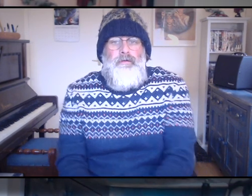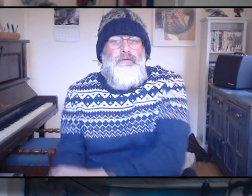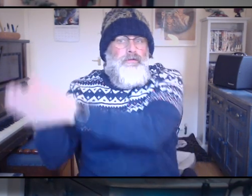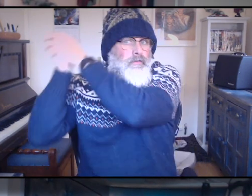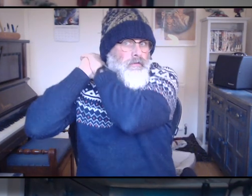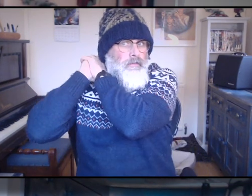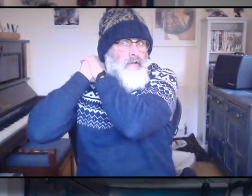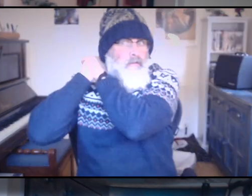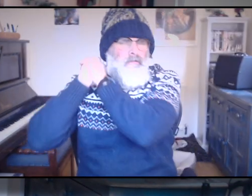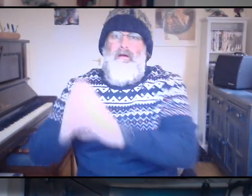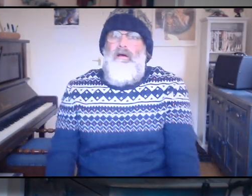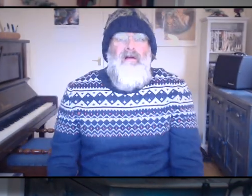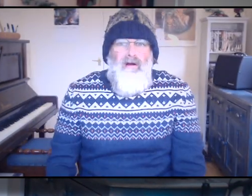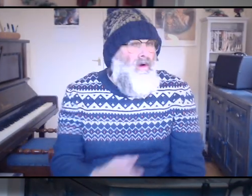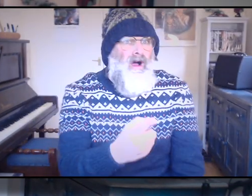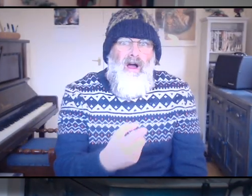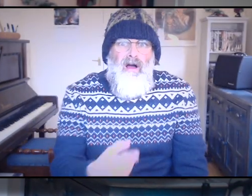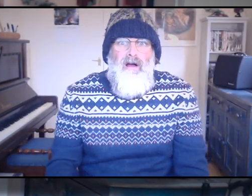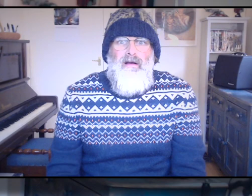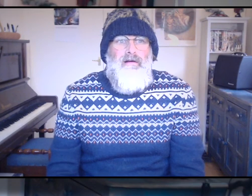sack of goodies on my hat,